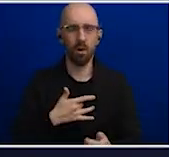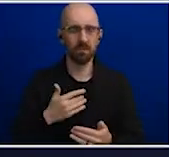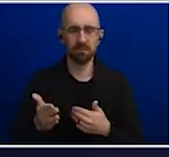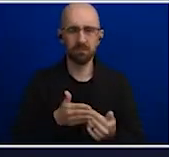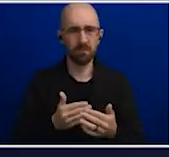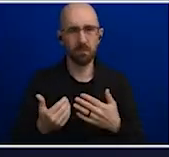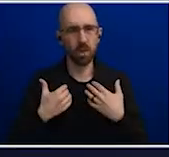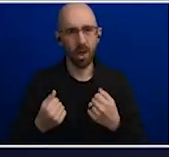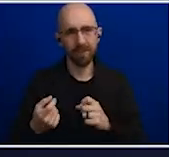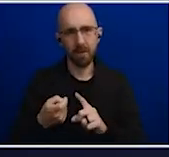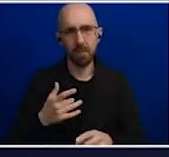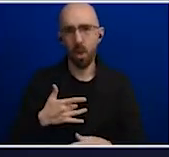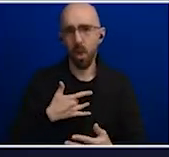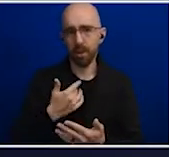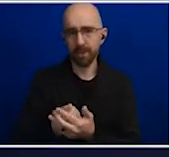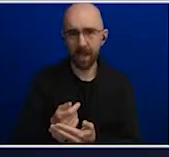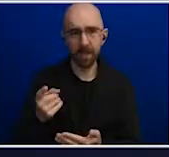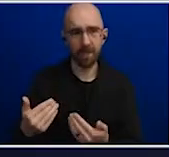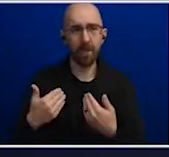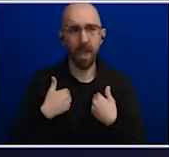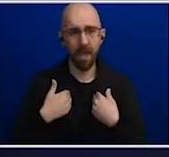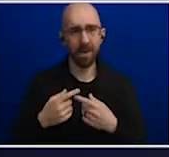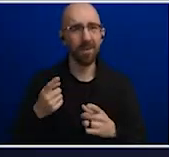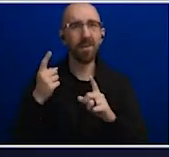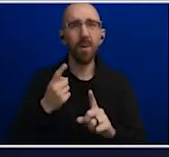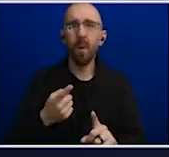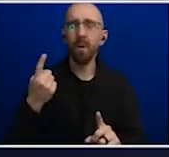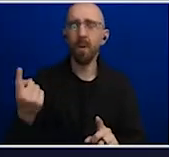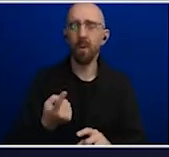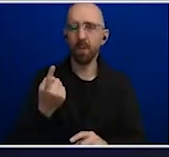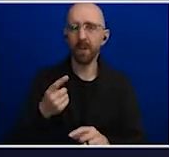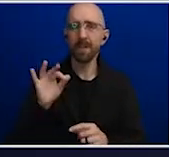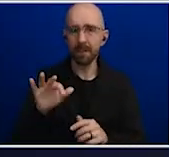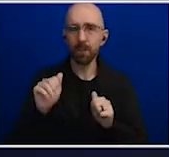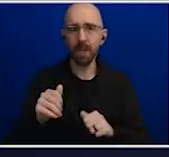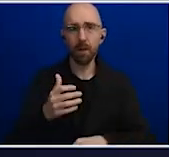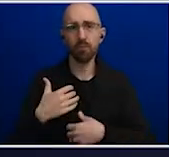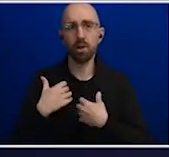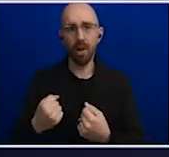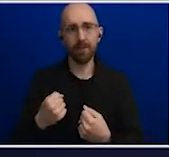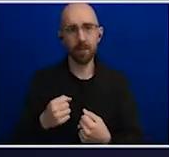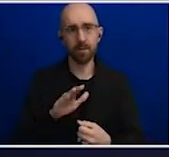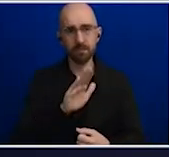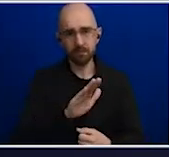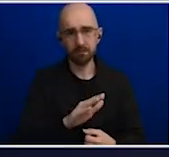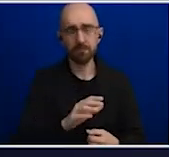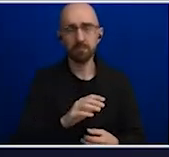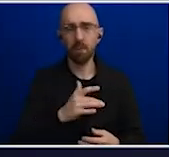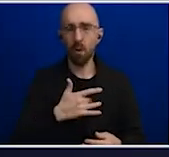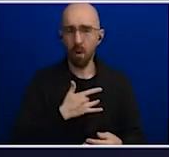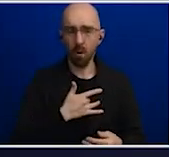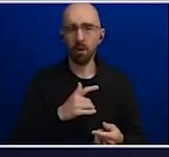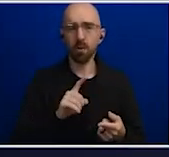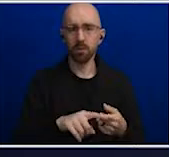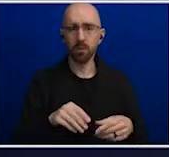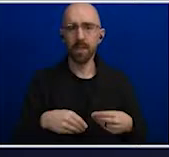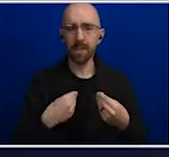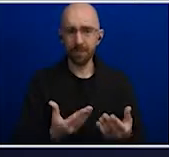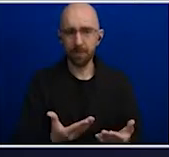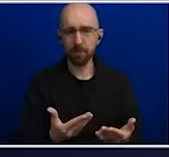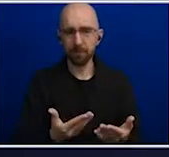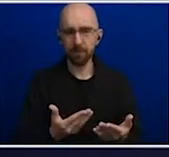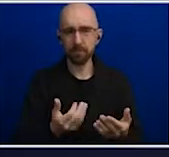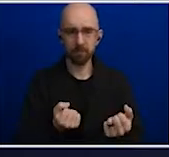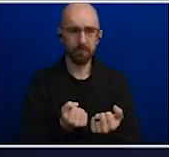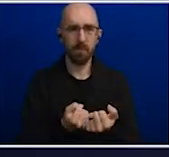heart attack that they've had. The goal is always, if we can recover their native heart, to give them, to support them with that